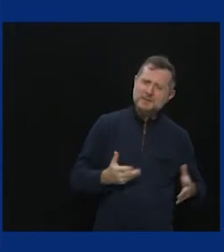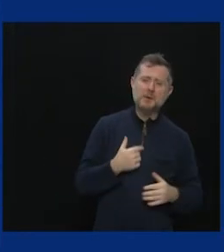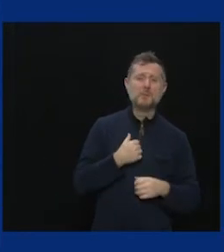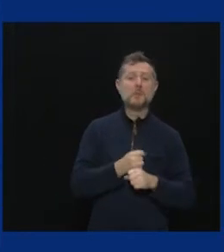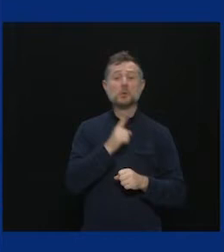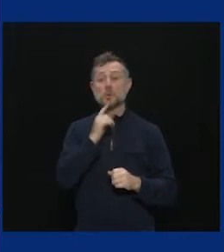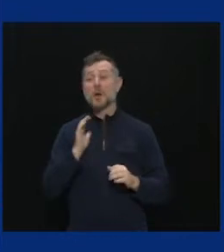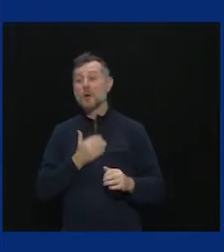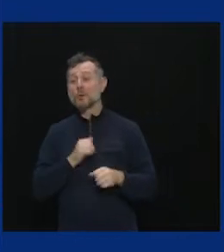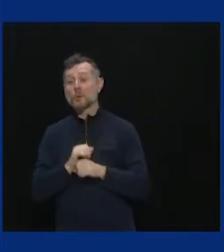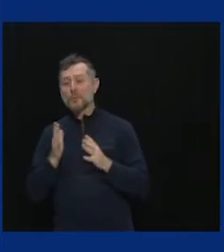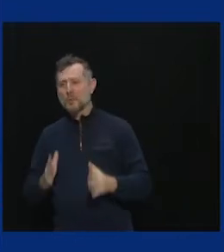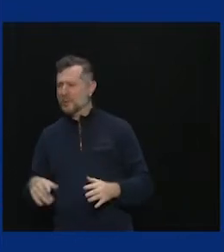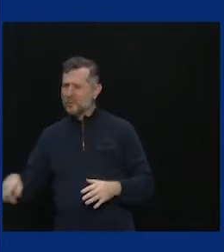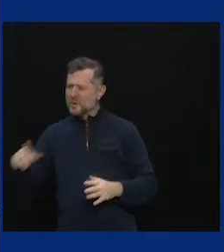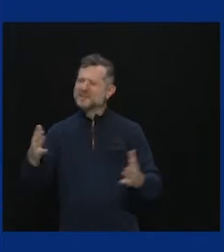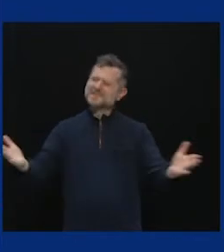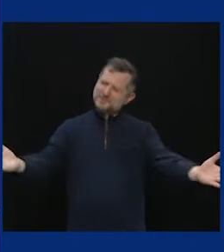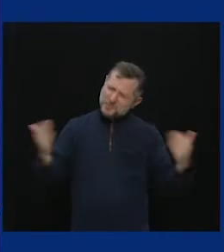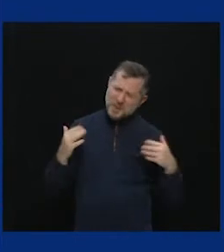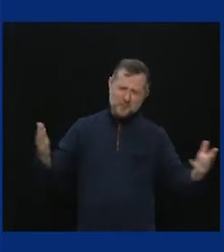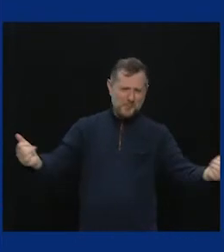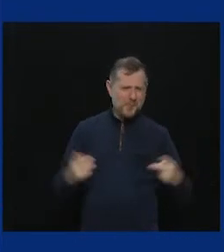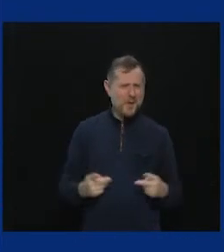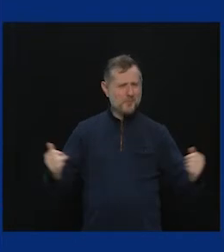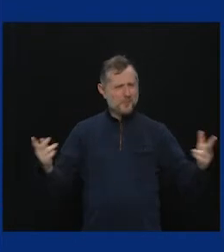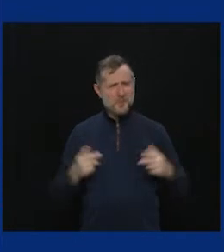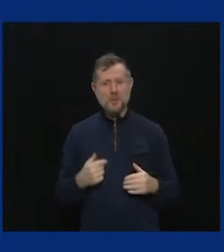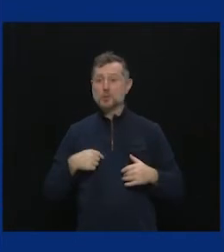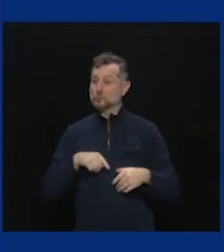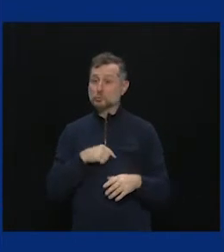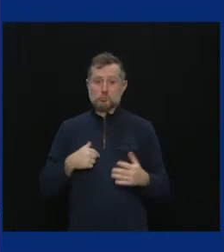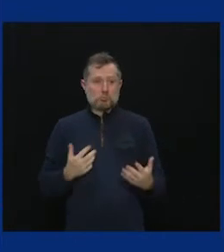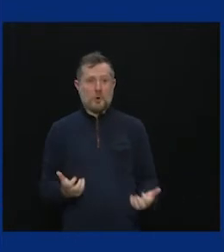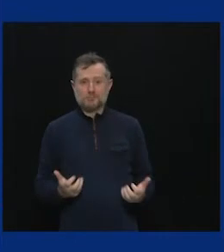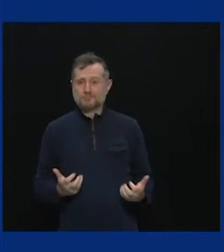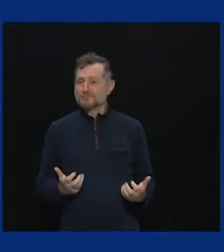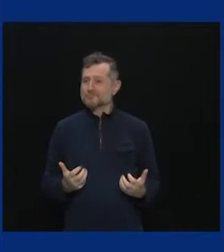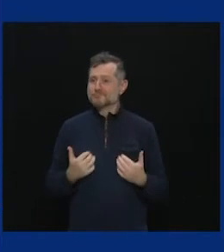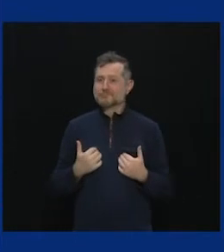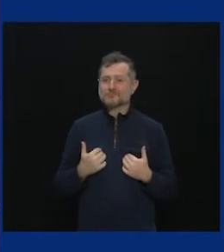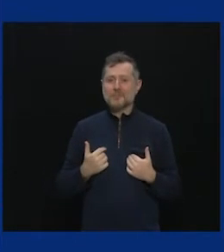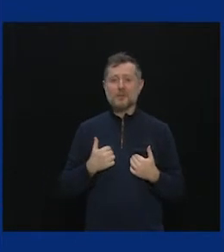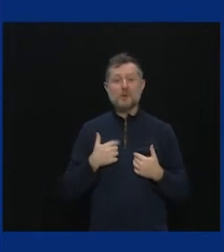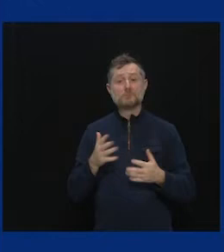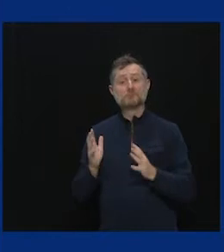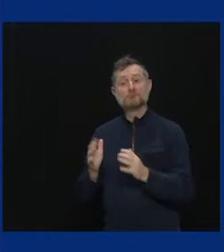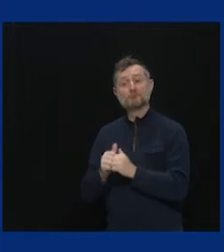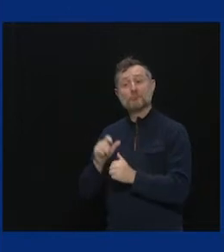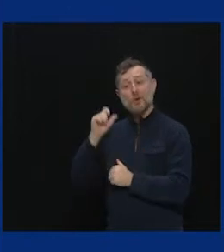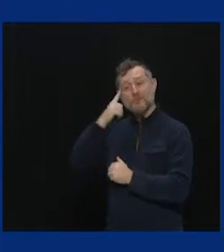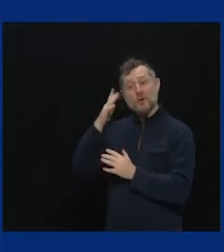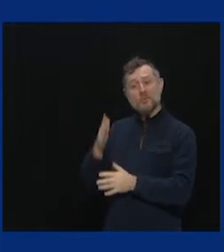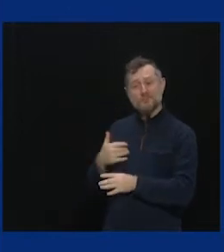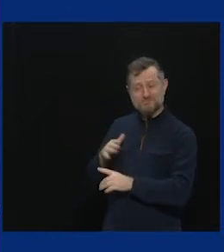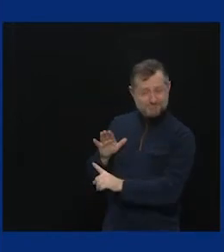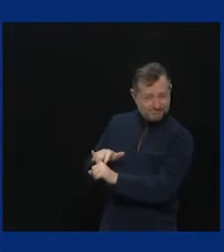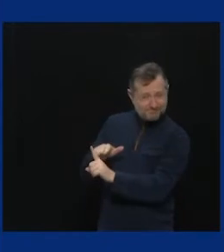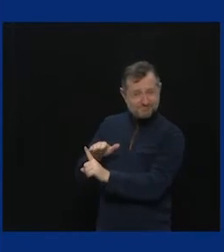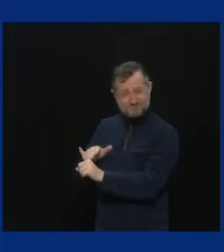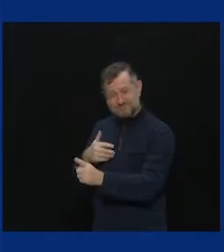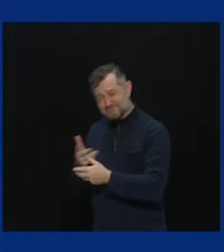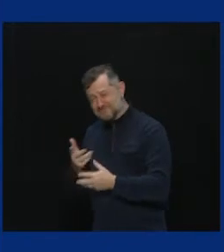back. That's what we want. I was talking to Kathy saying, you know, we want our people back